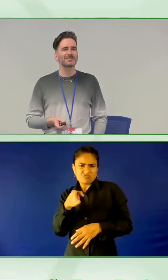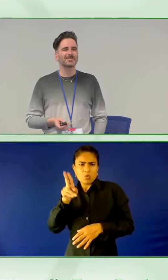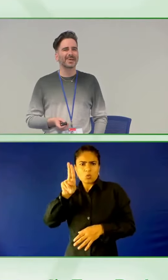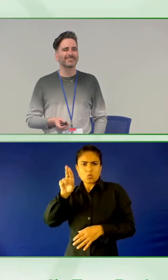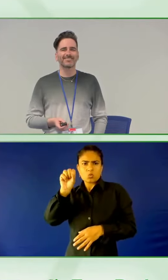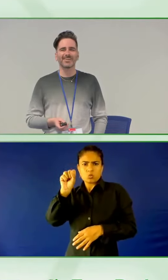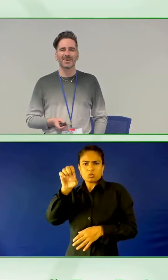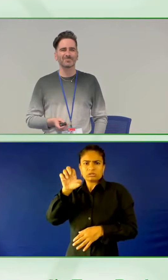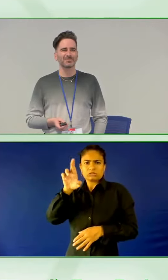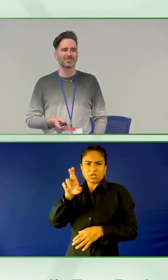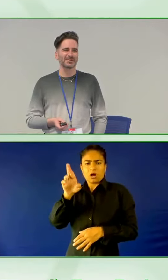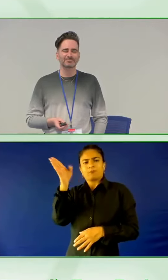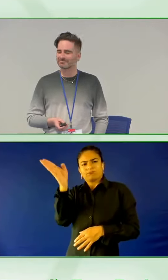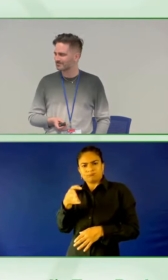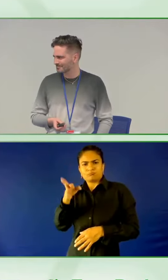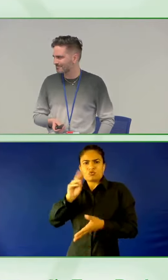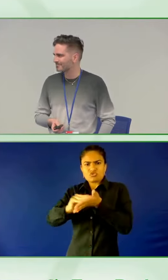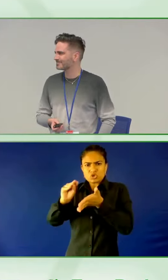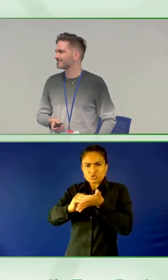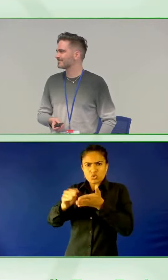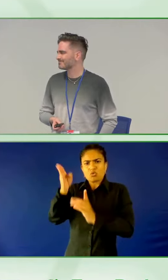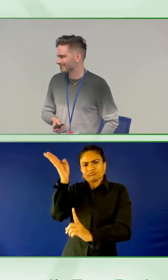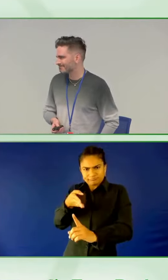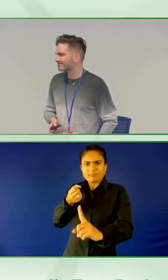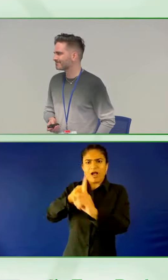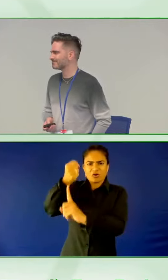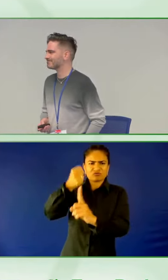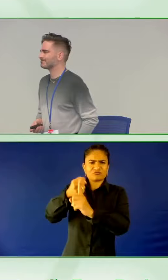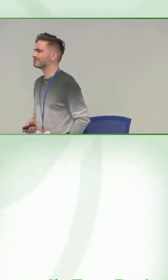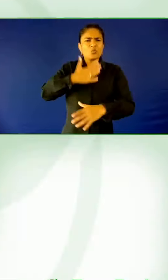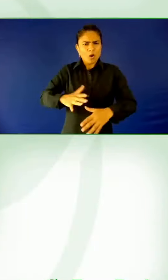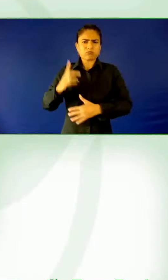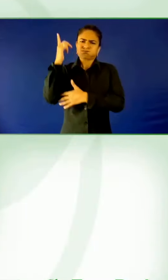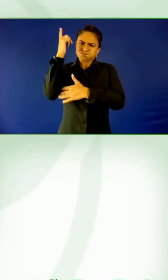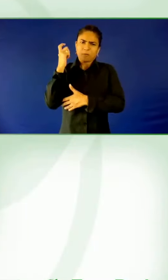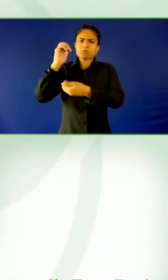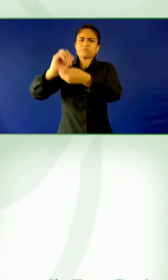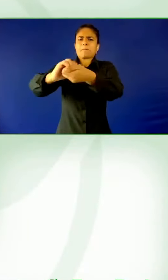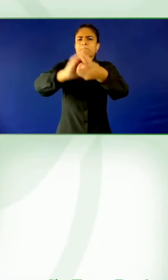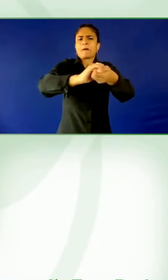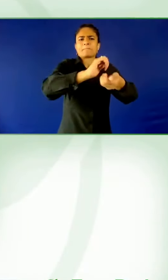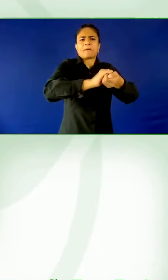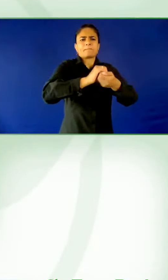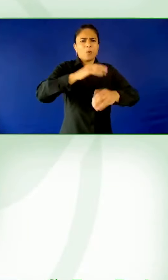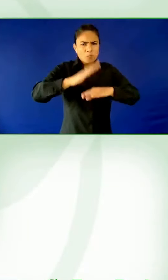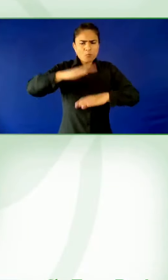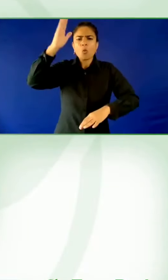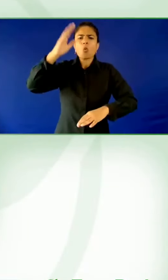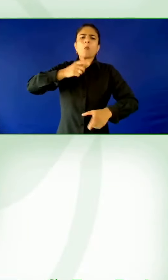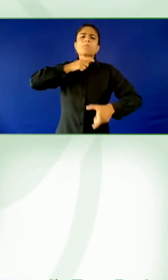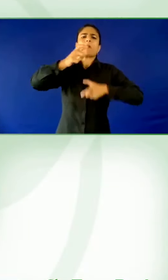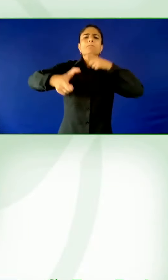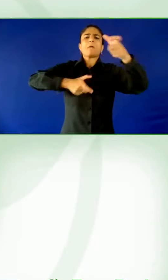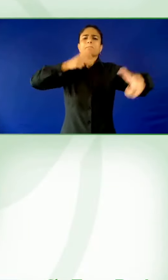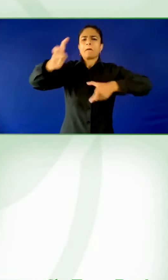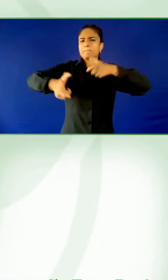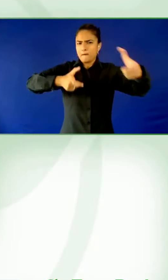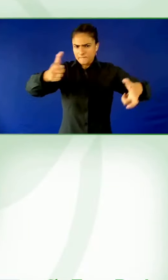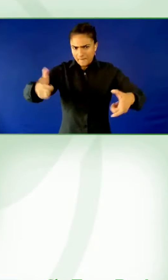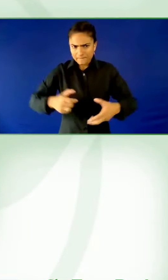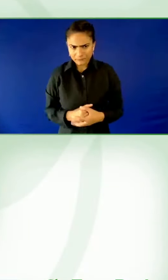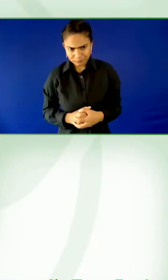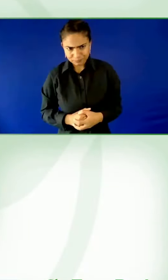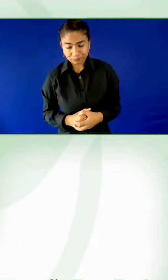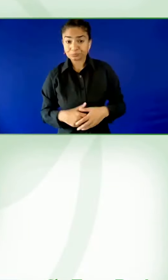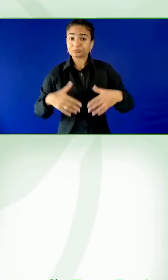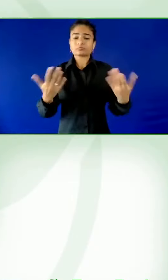So thank you again. Very happy to be here. Amazing. Thank you so much, Chad. And it is really a privilege to have Google represented